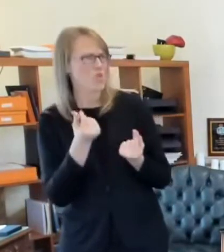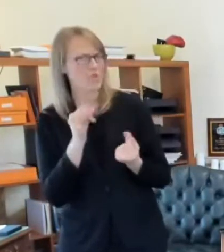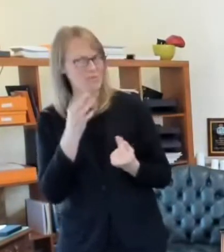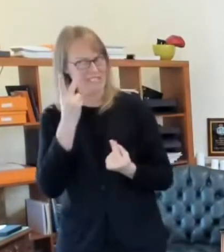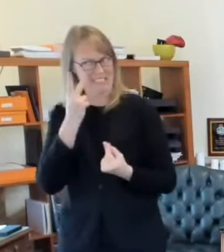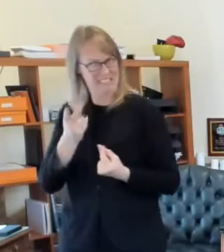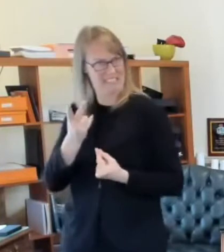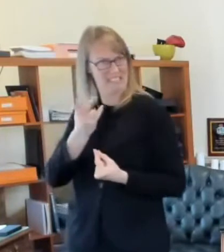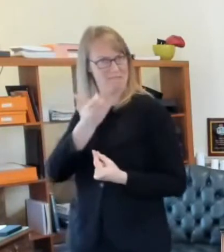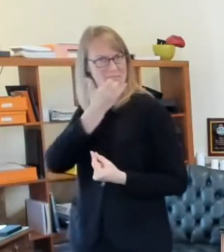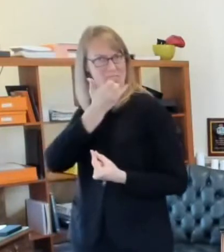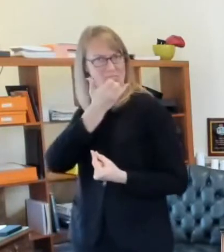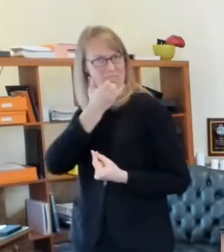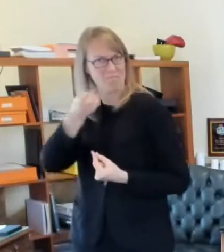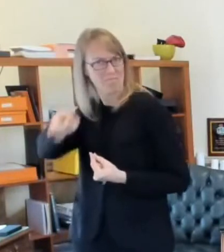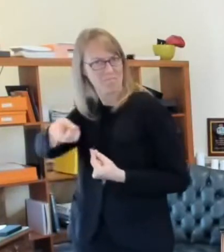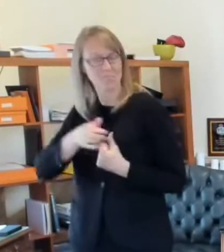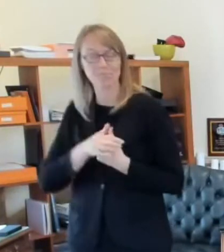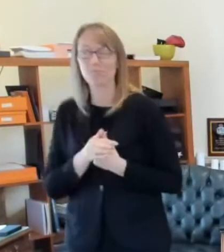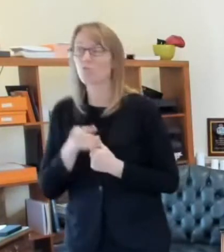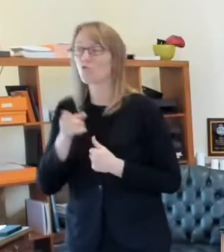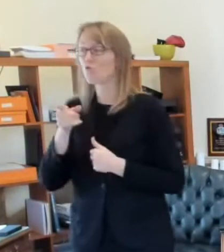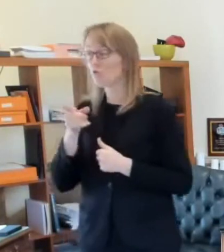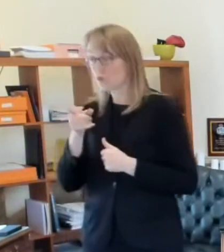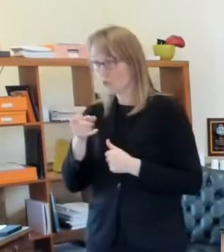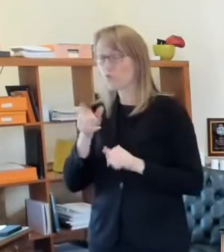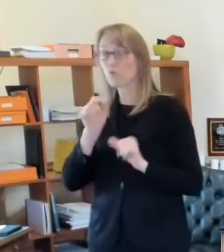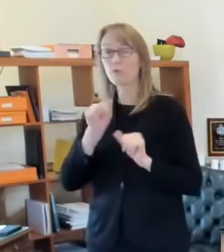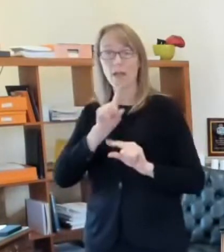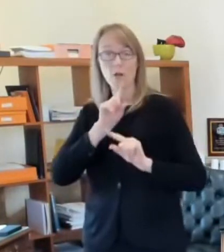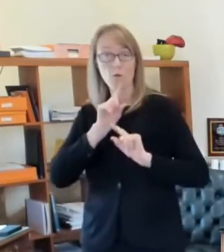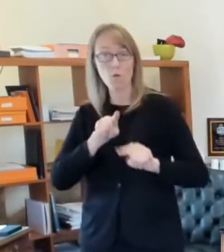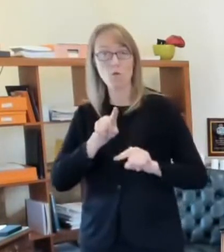following the mitigation strategies. You can report that by calling